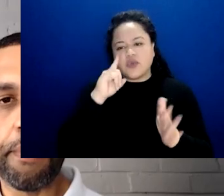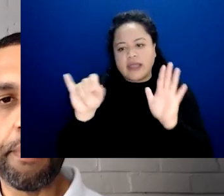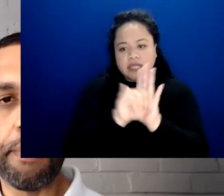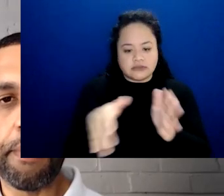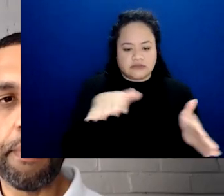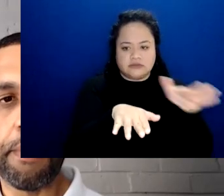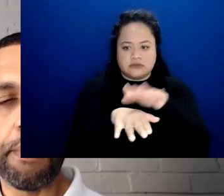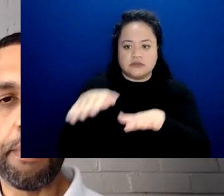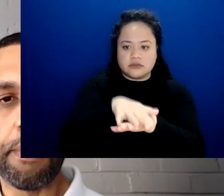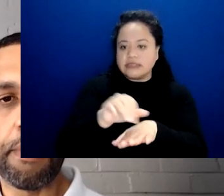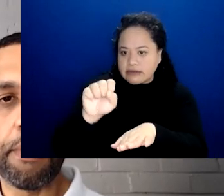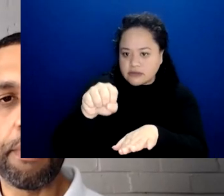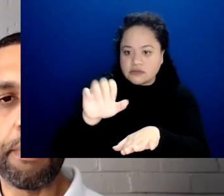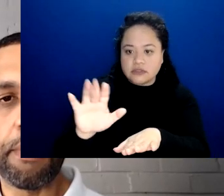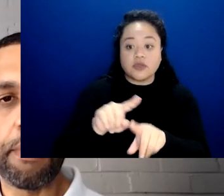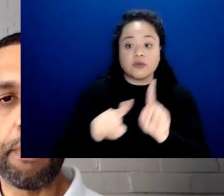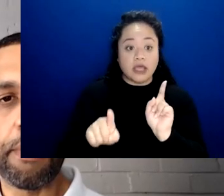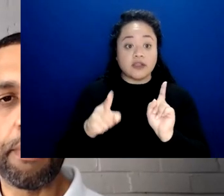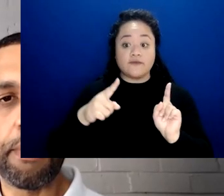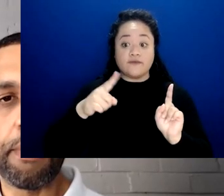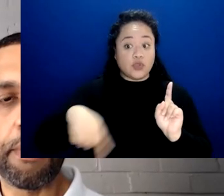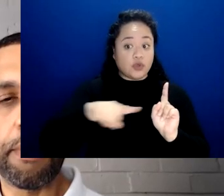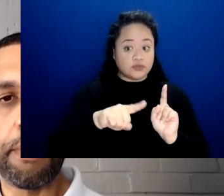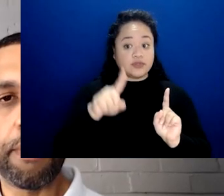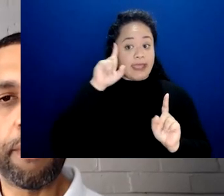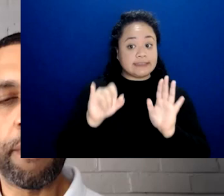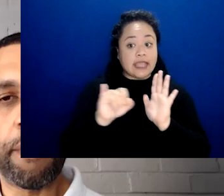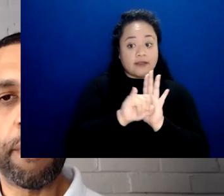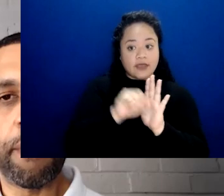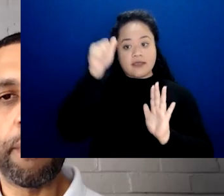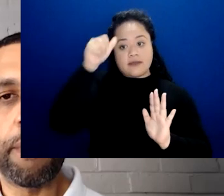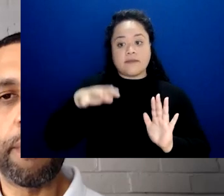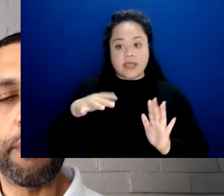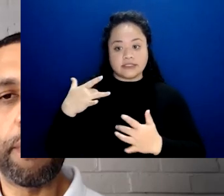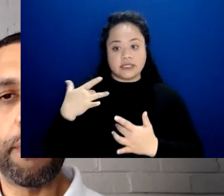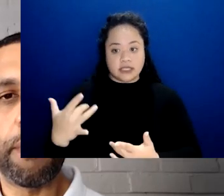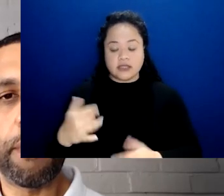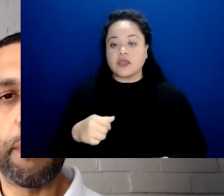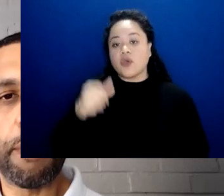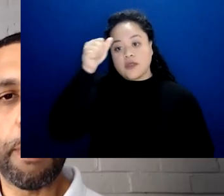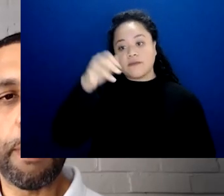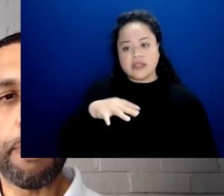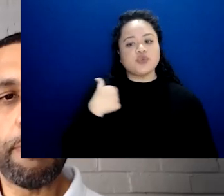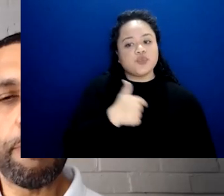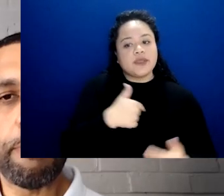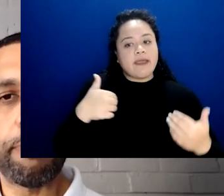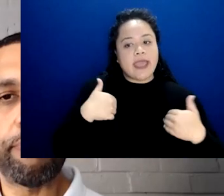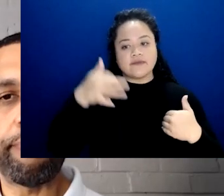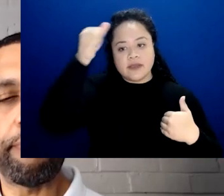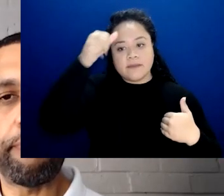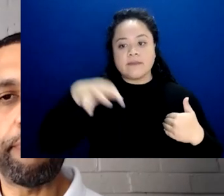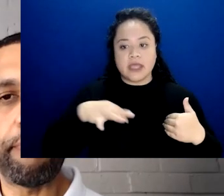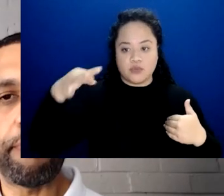identity. But as folks who identify as mask, who identify as male, we are afforded male privilege in our society.